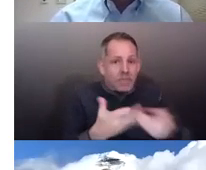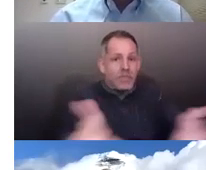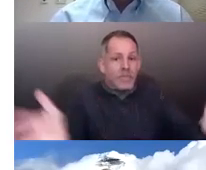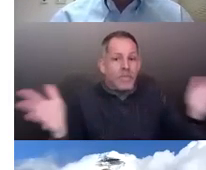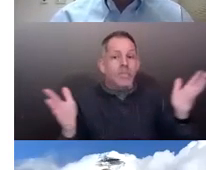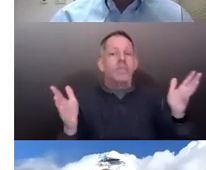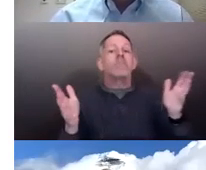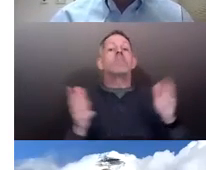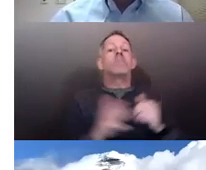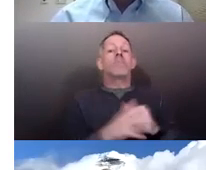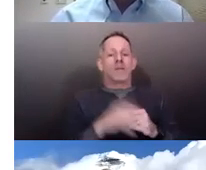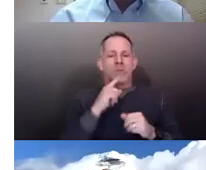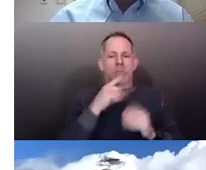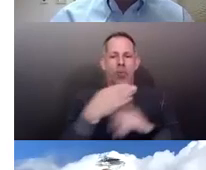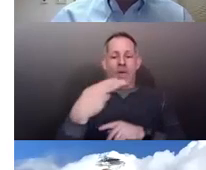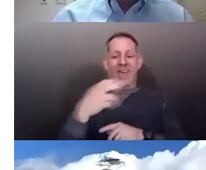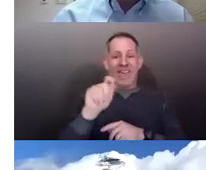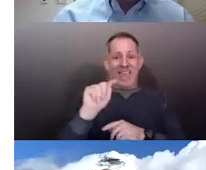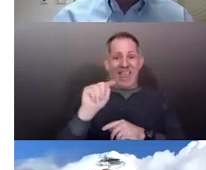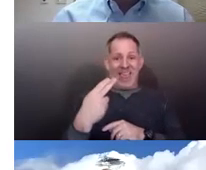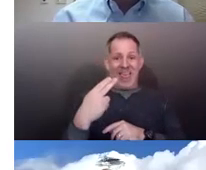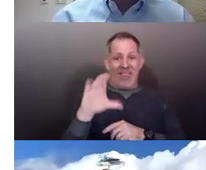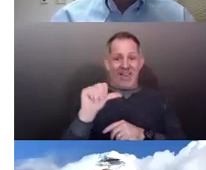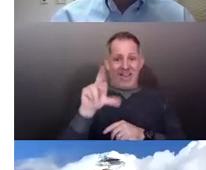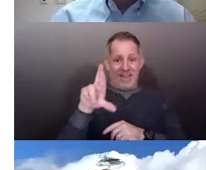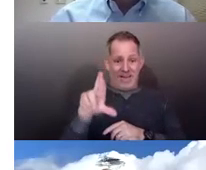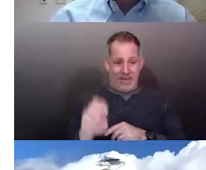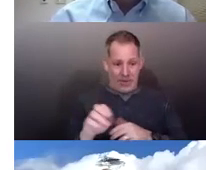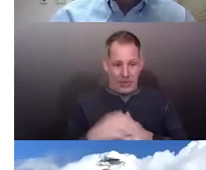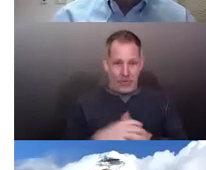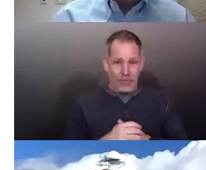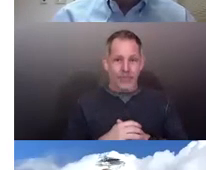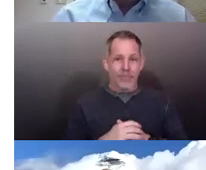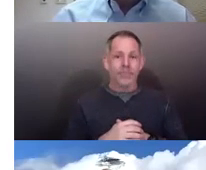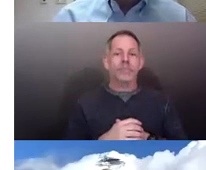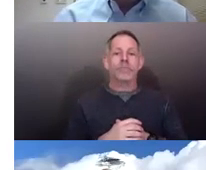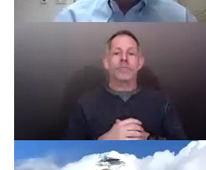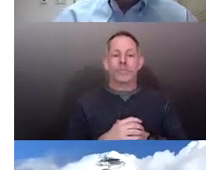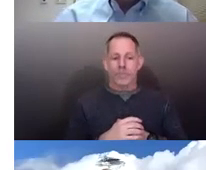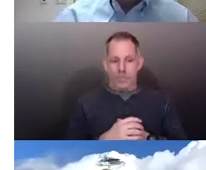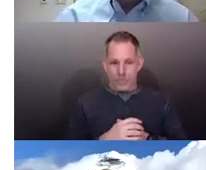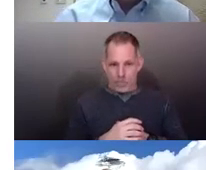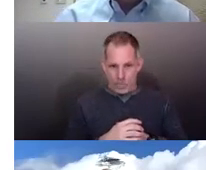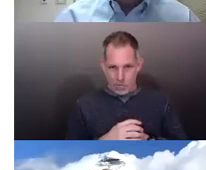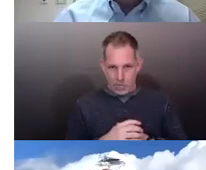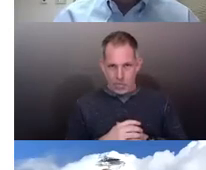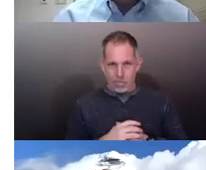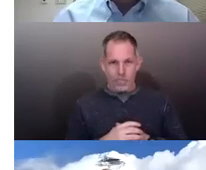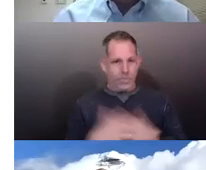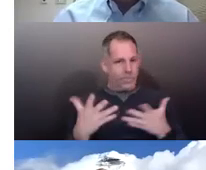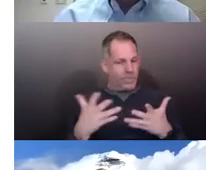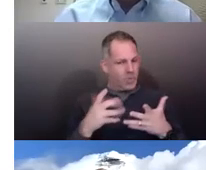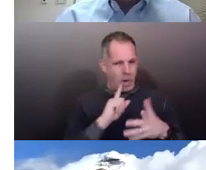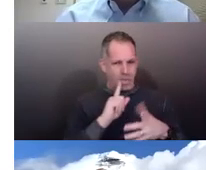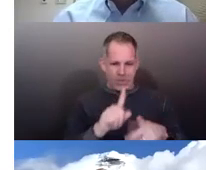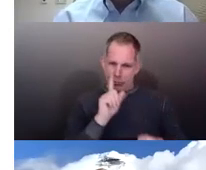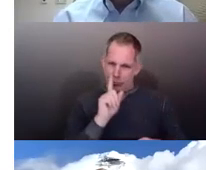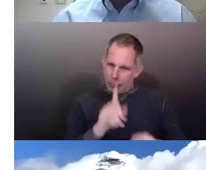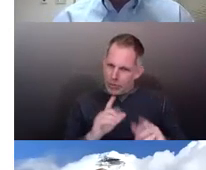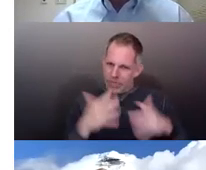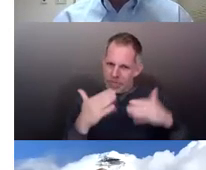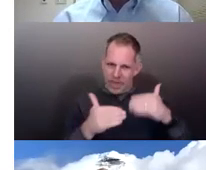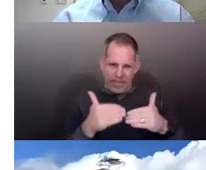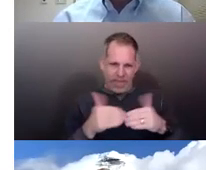administers the vaccines into people's arms. We're going to want to maintain cross-jurisdictional harmony, meaning with